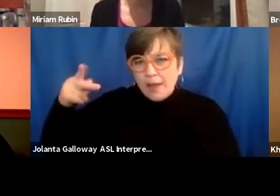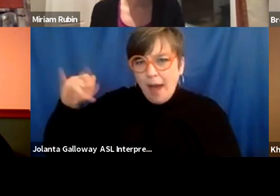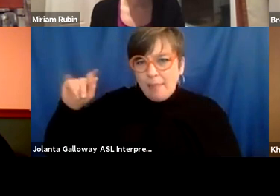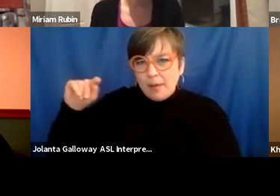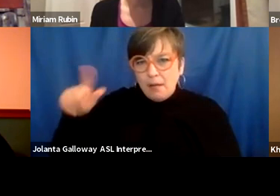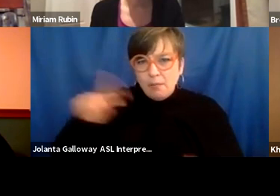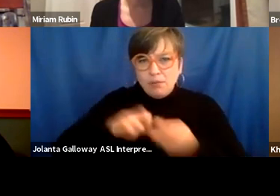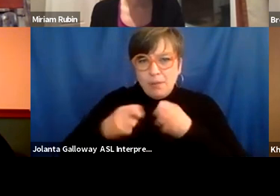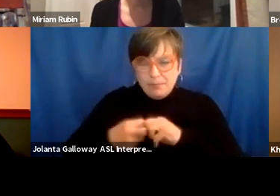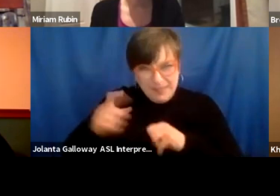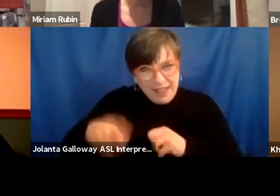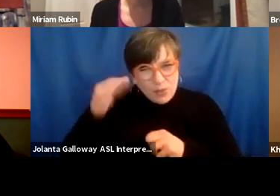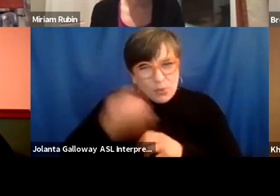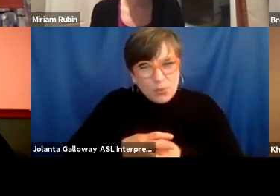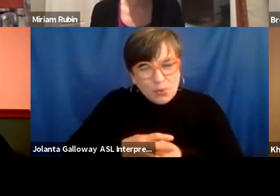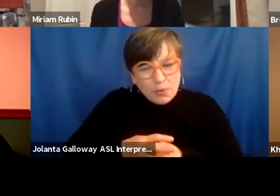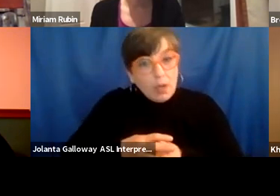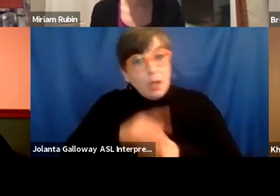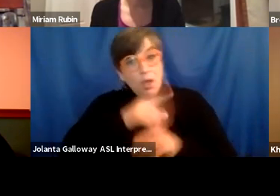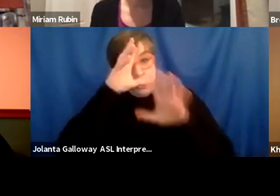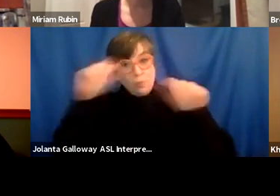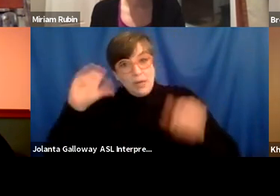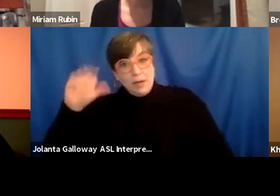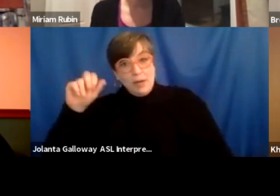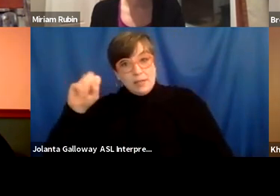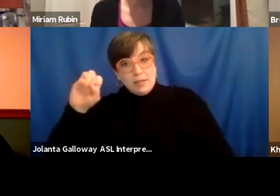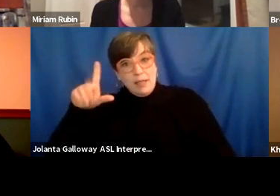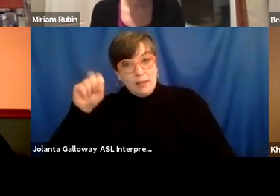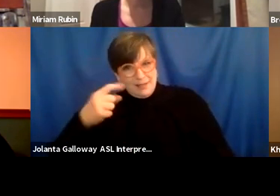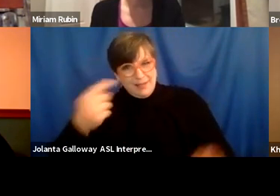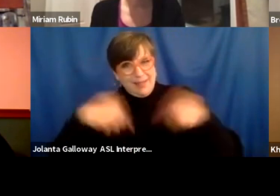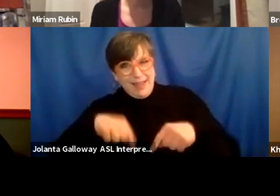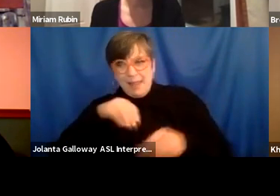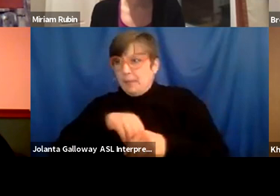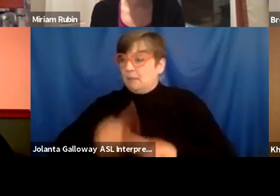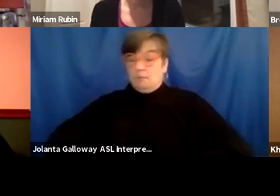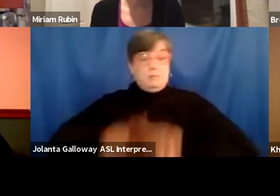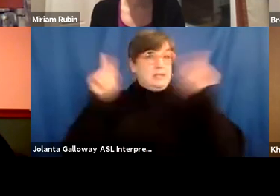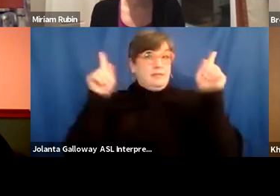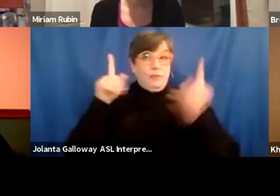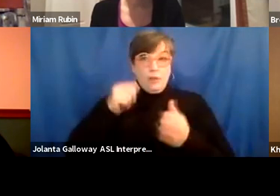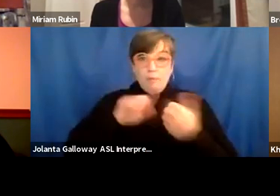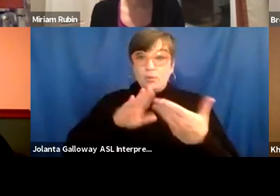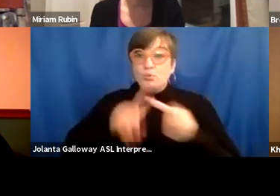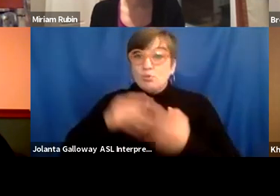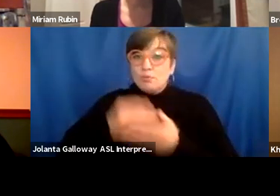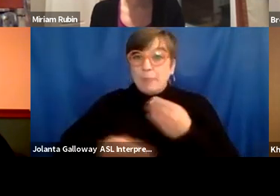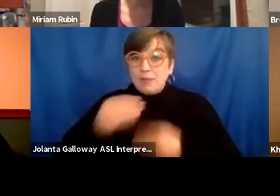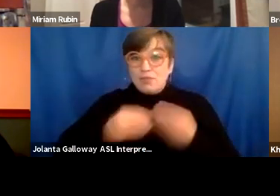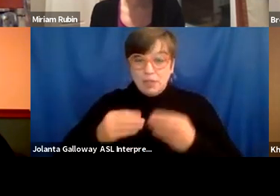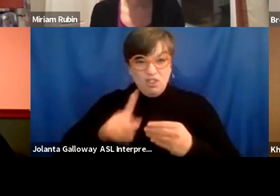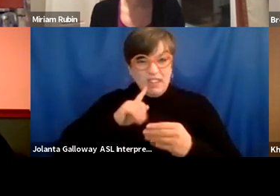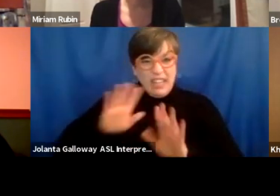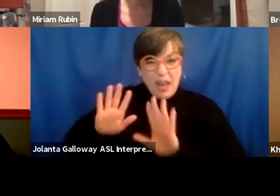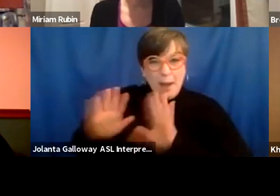And so Superintendent Caselius came in here with a very different approach to budgeting and, you know, really pushed